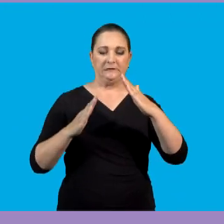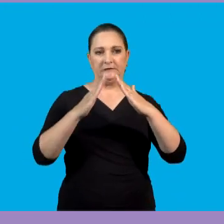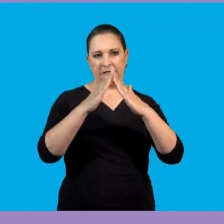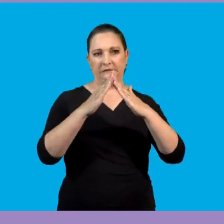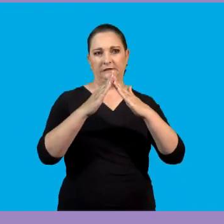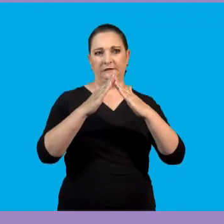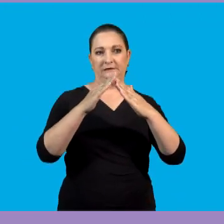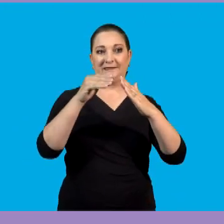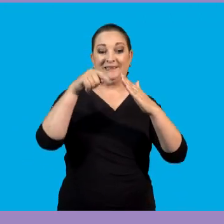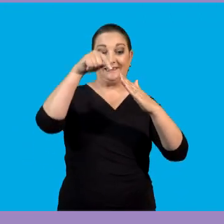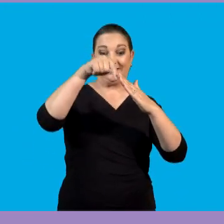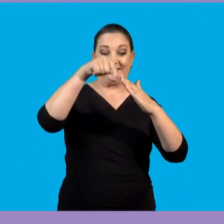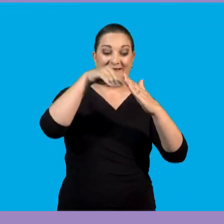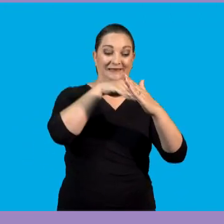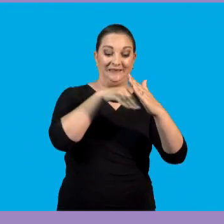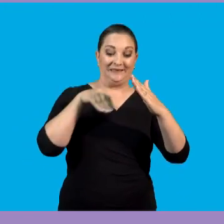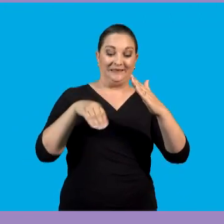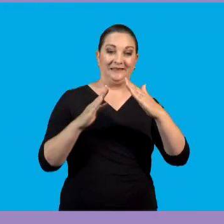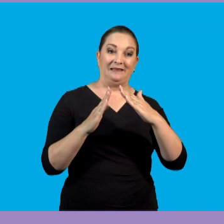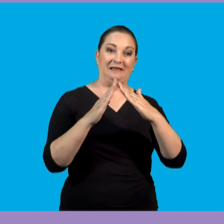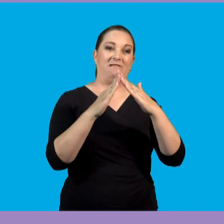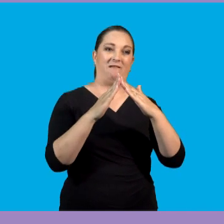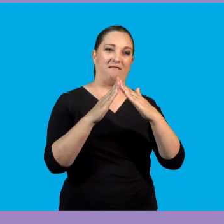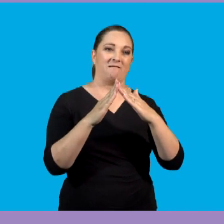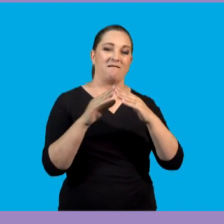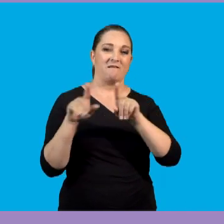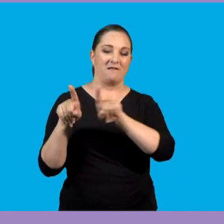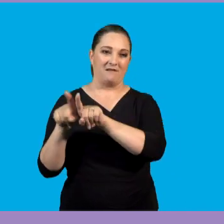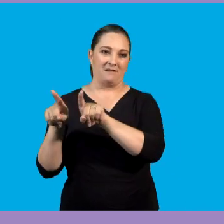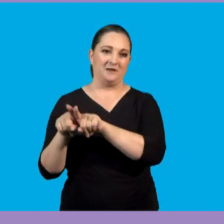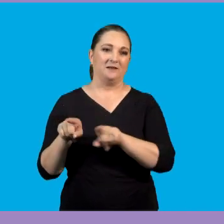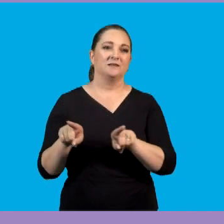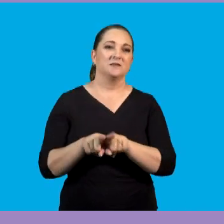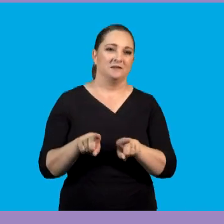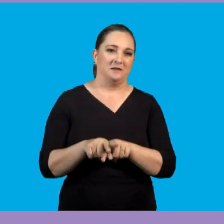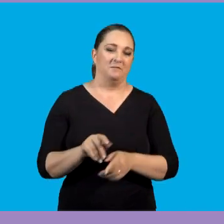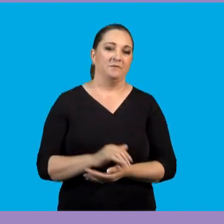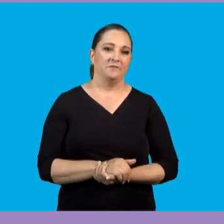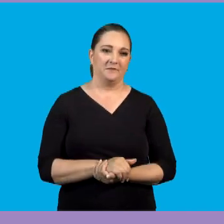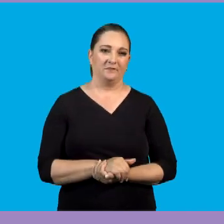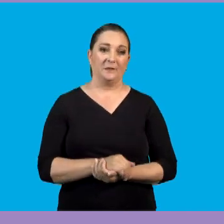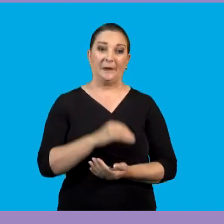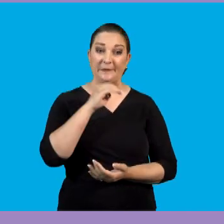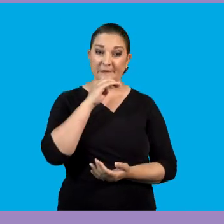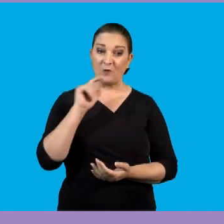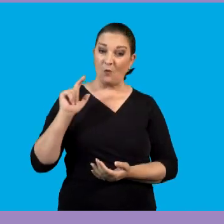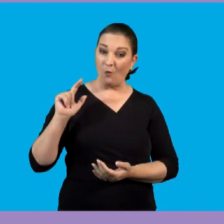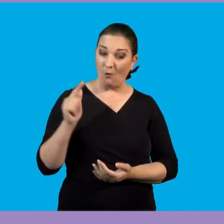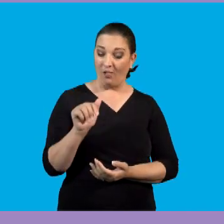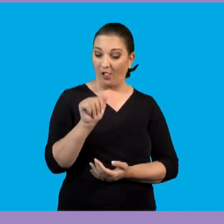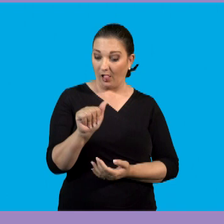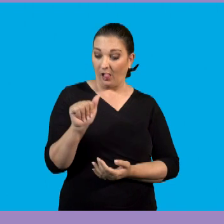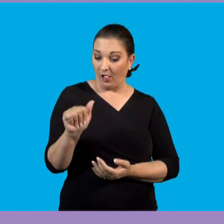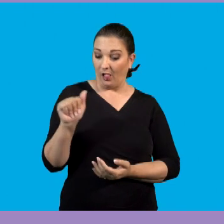simply even say that it is A, to show that all of